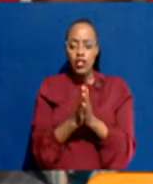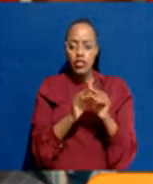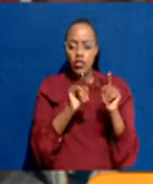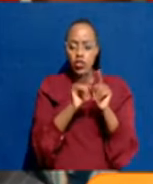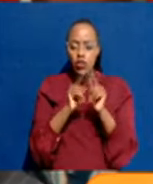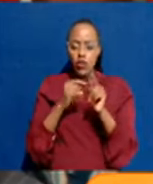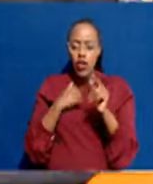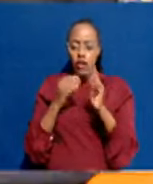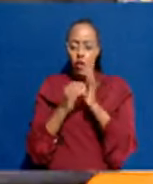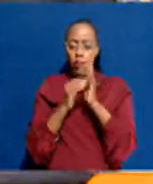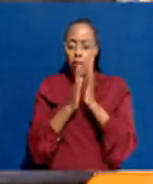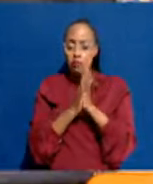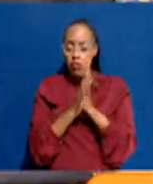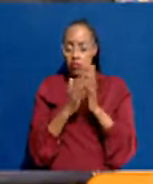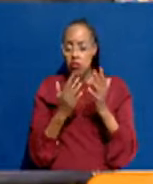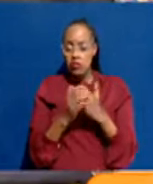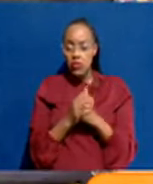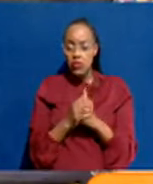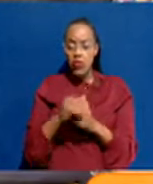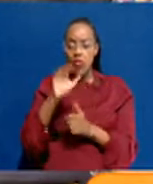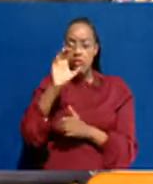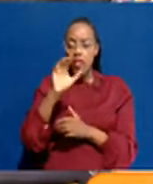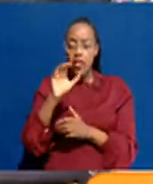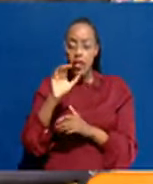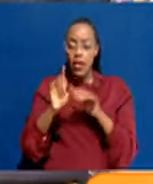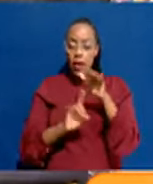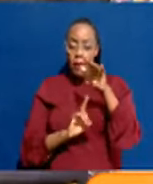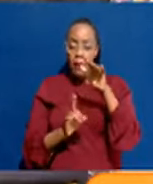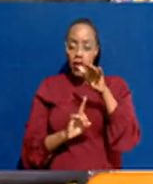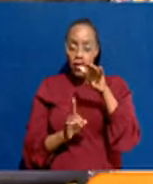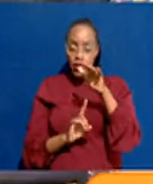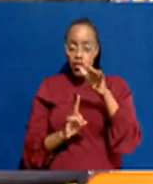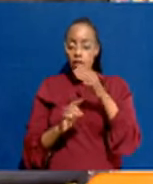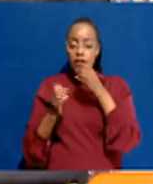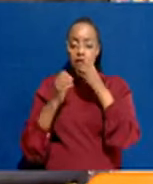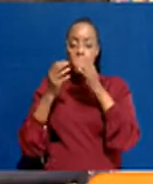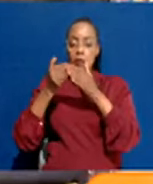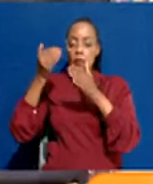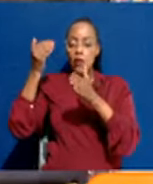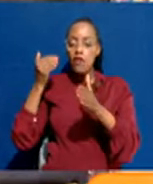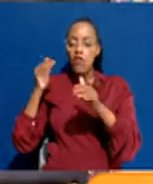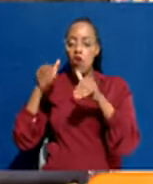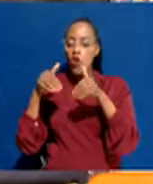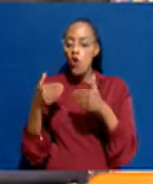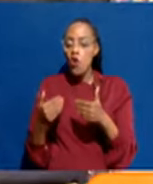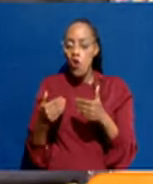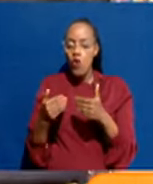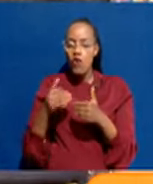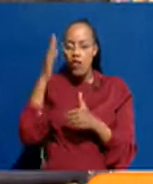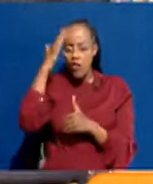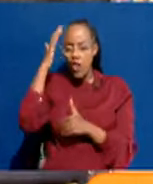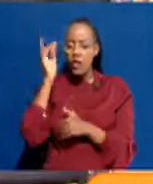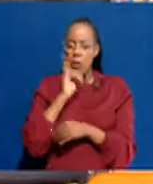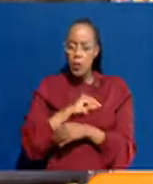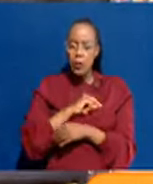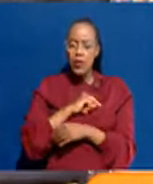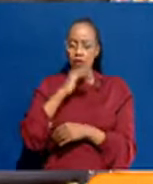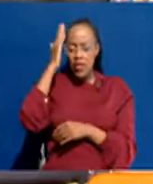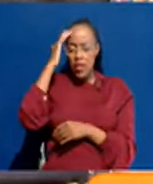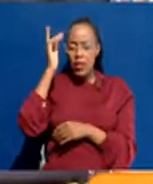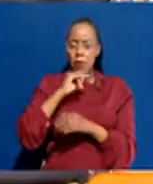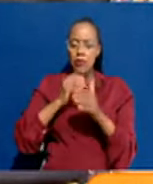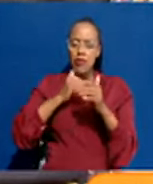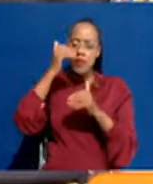gazetted. Are the cabinet minister, were they informed beforehand or they only they knew after